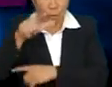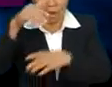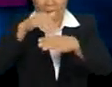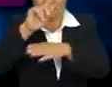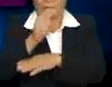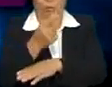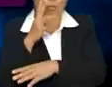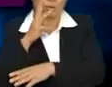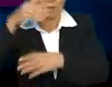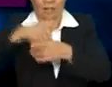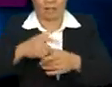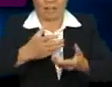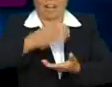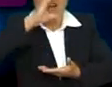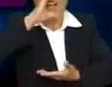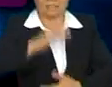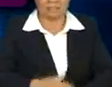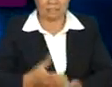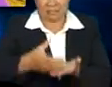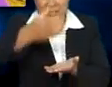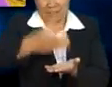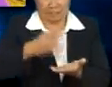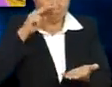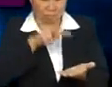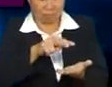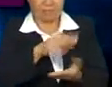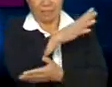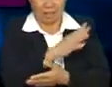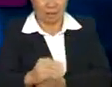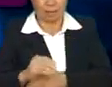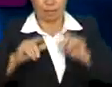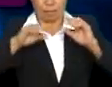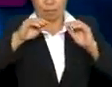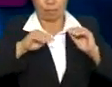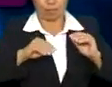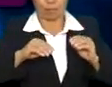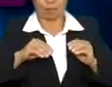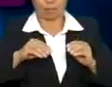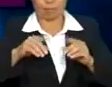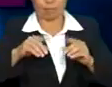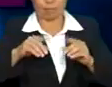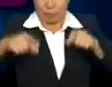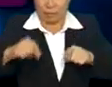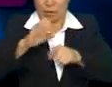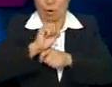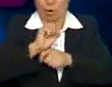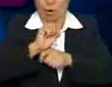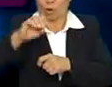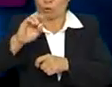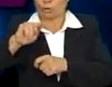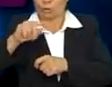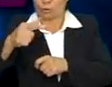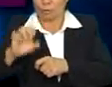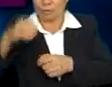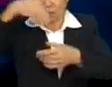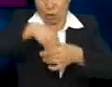Look at the water in the glass. Now, I put a piece of sponge into